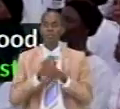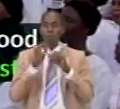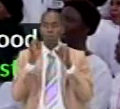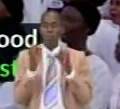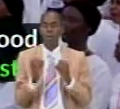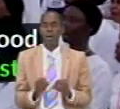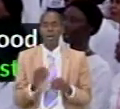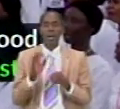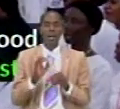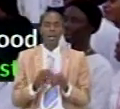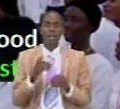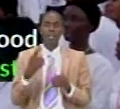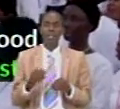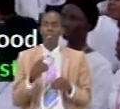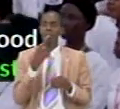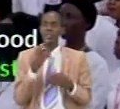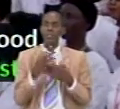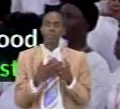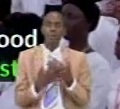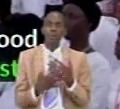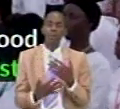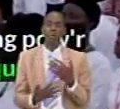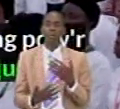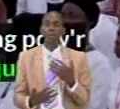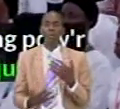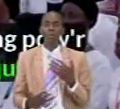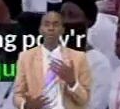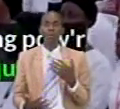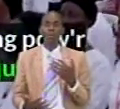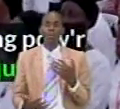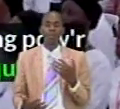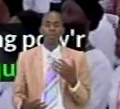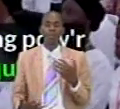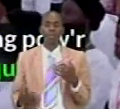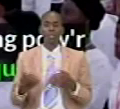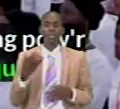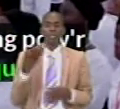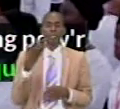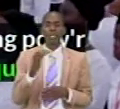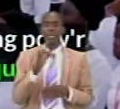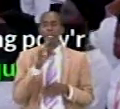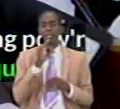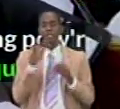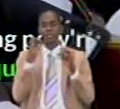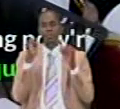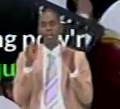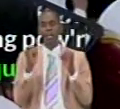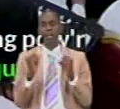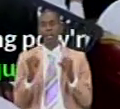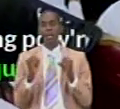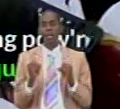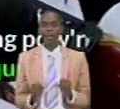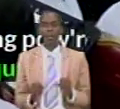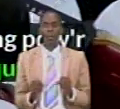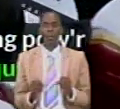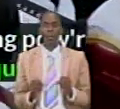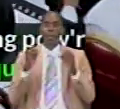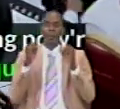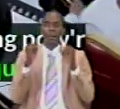full Power in the Blood there is